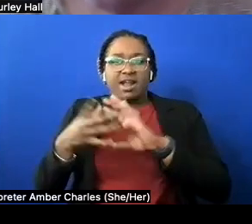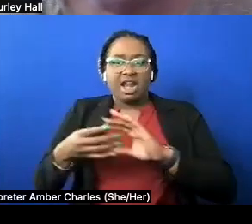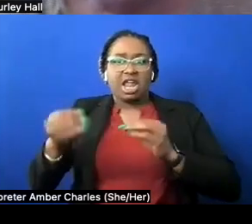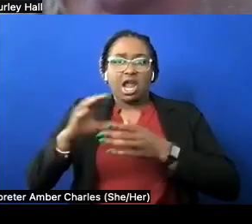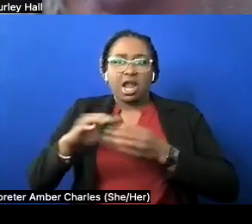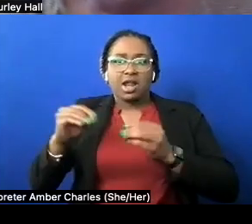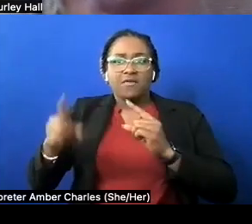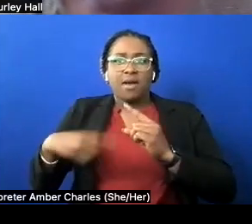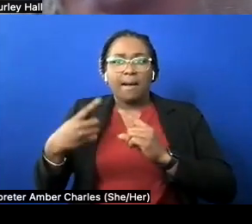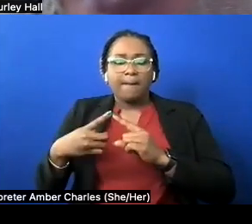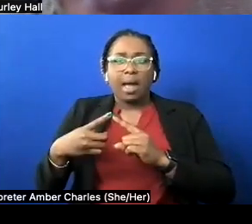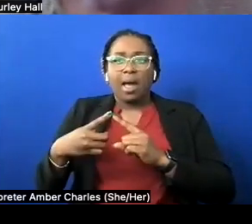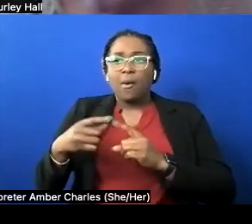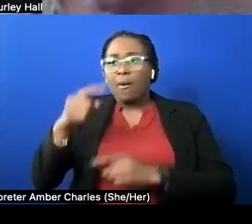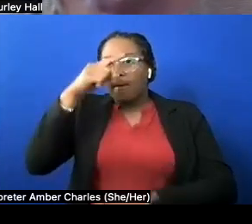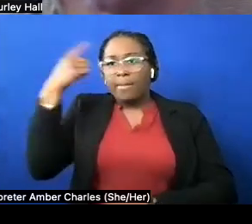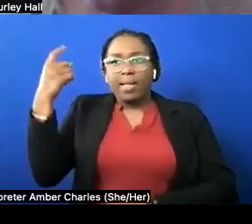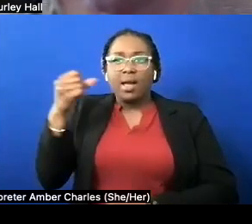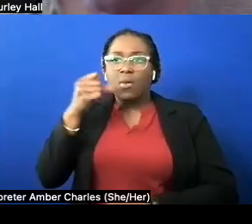not having boundaries.